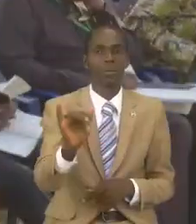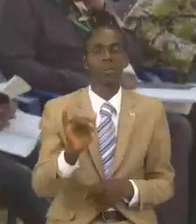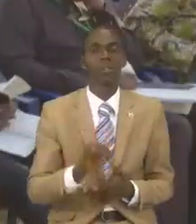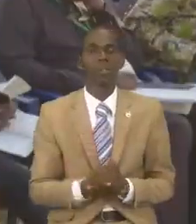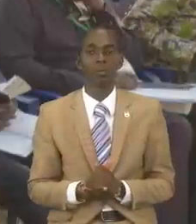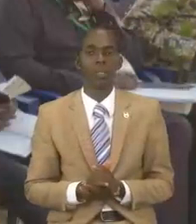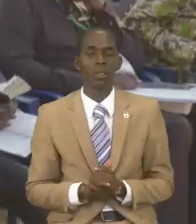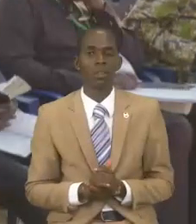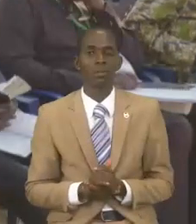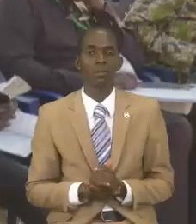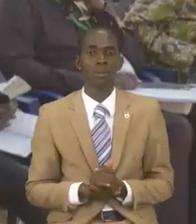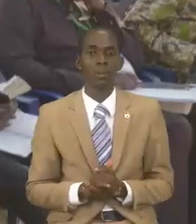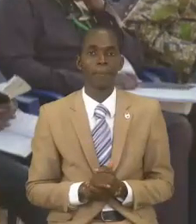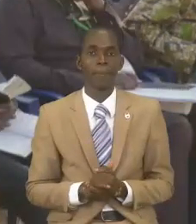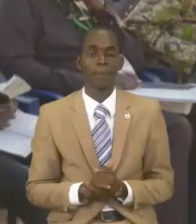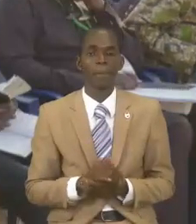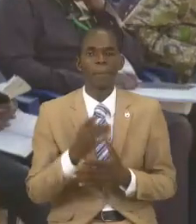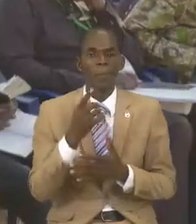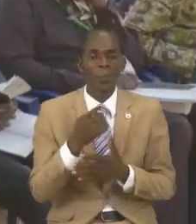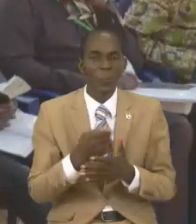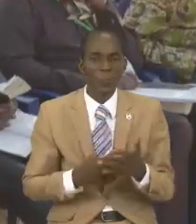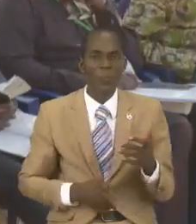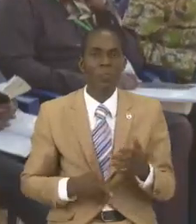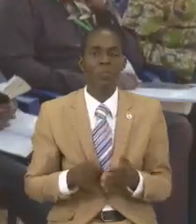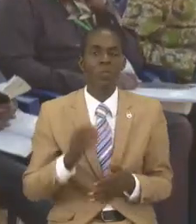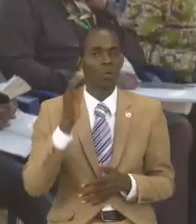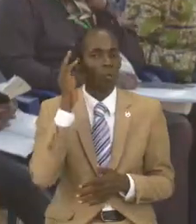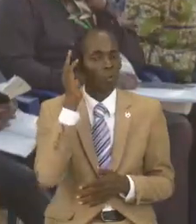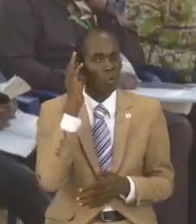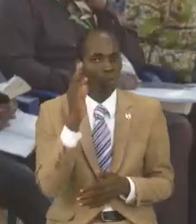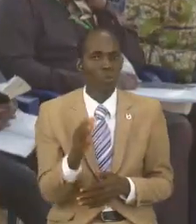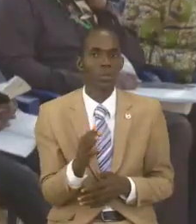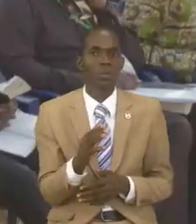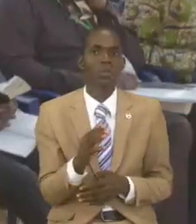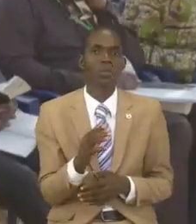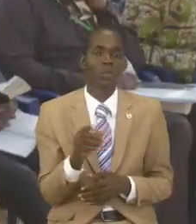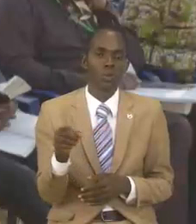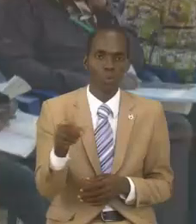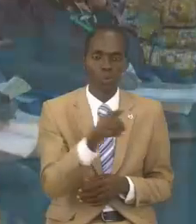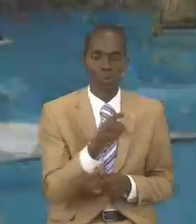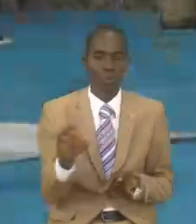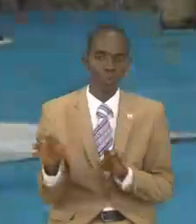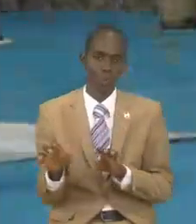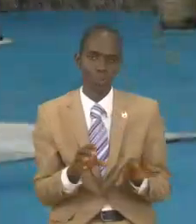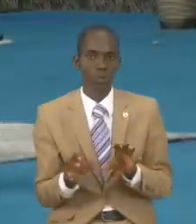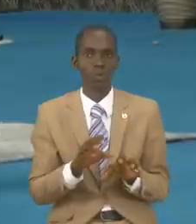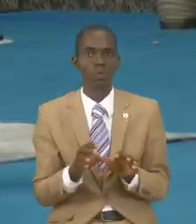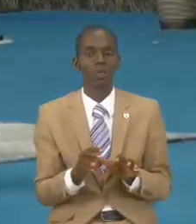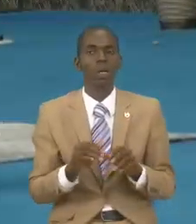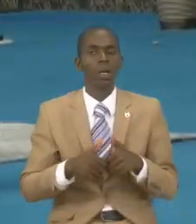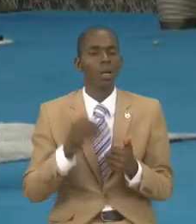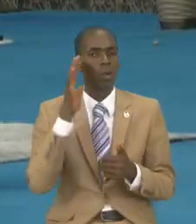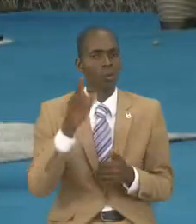forever. What would you do if the world were not looking at you? How will you live if